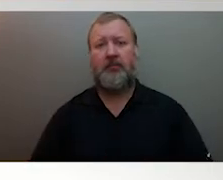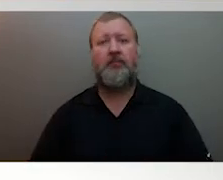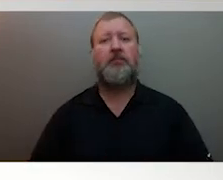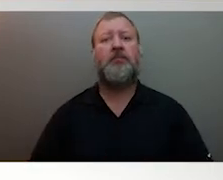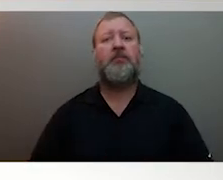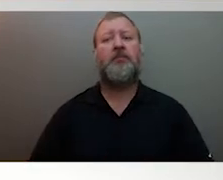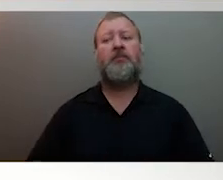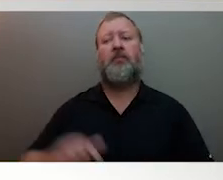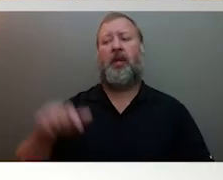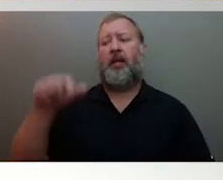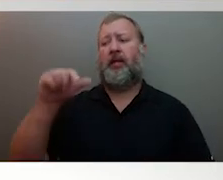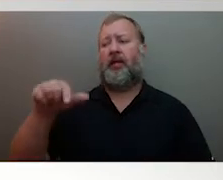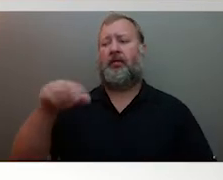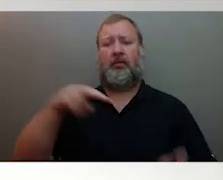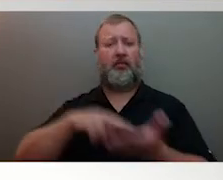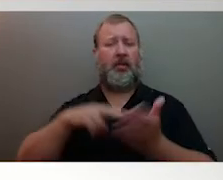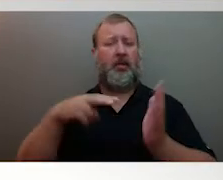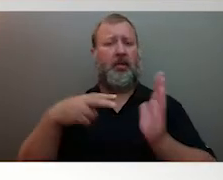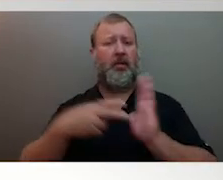This is in regards to